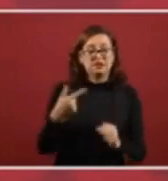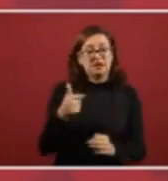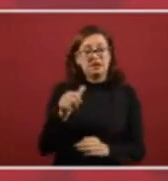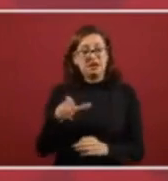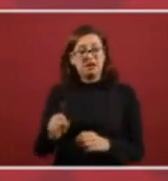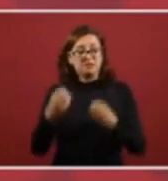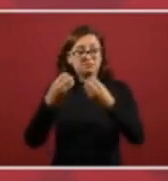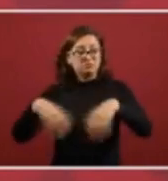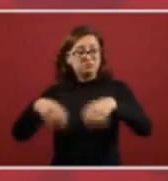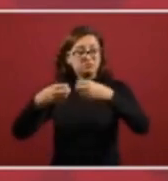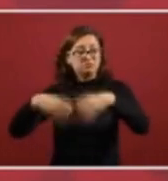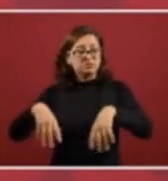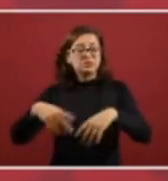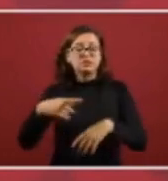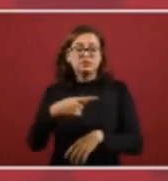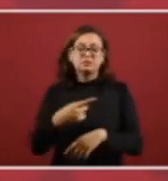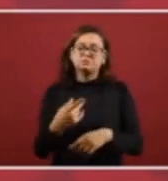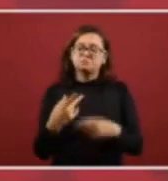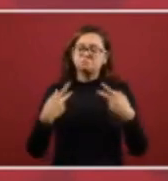leave those communities,